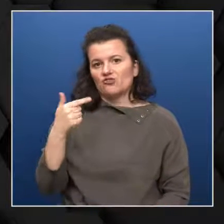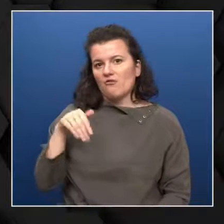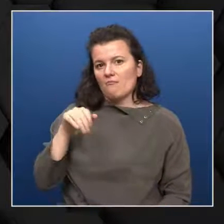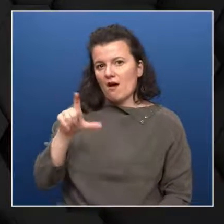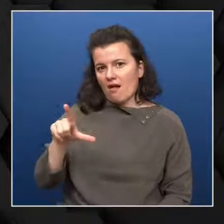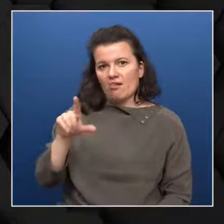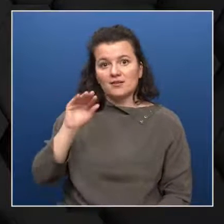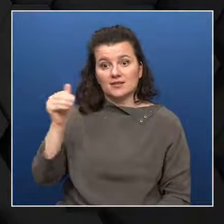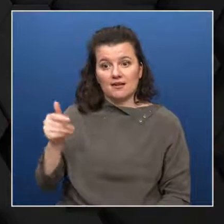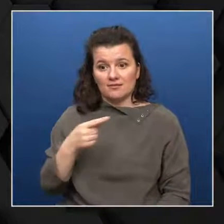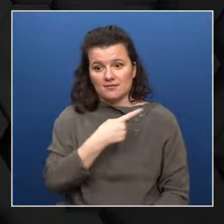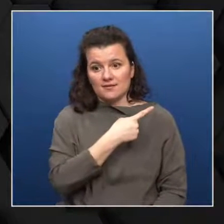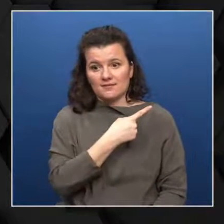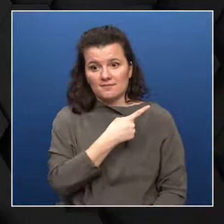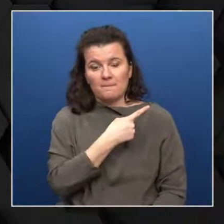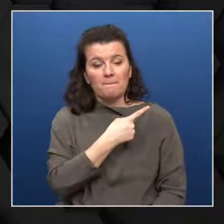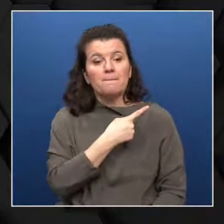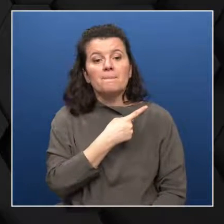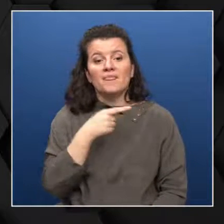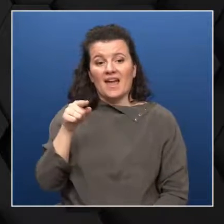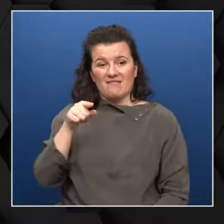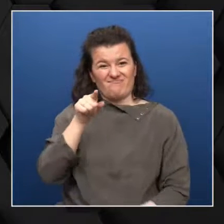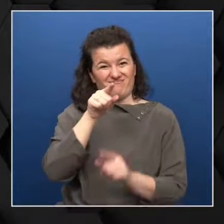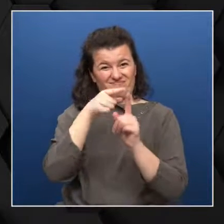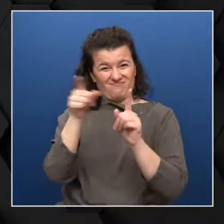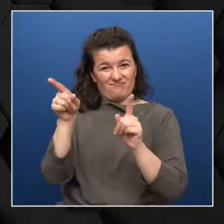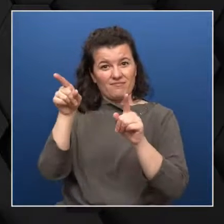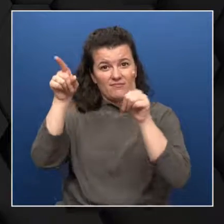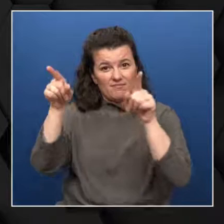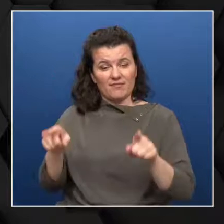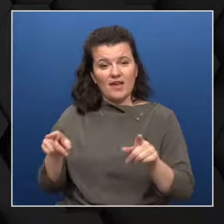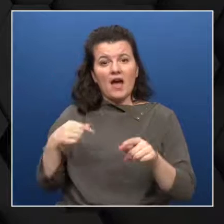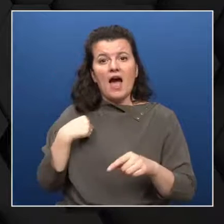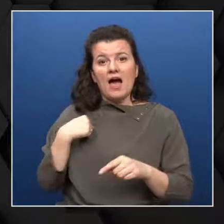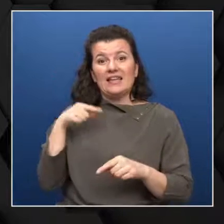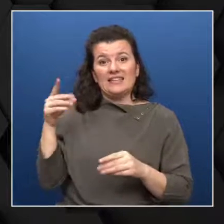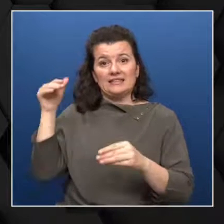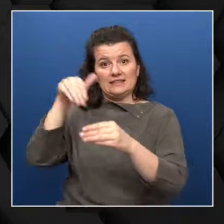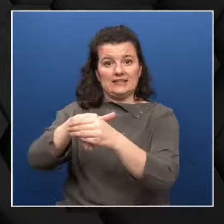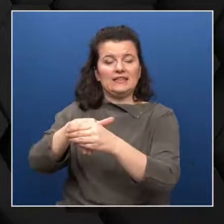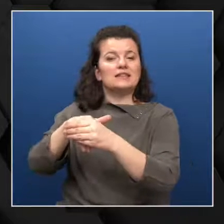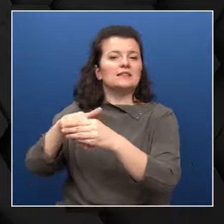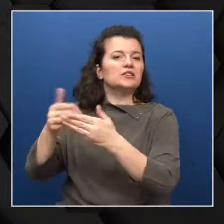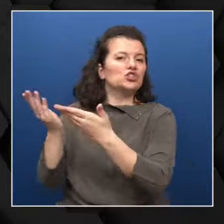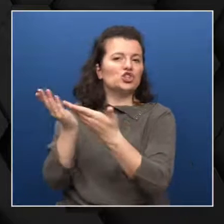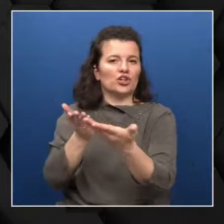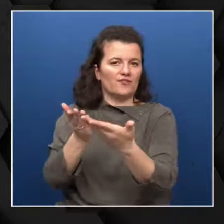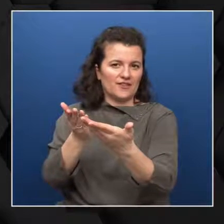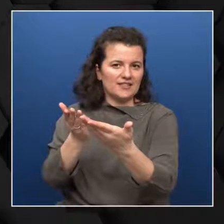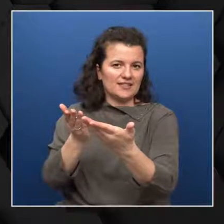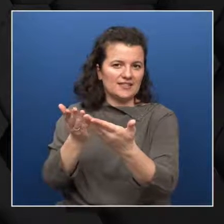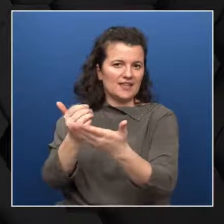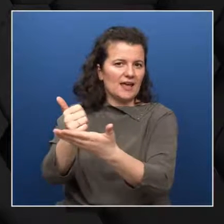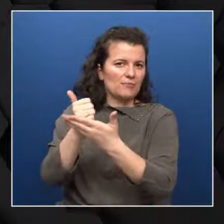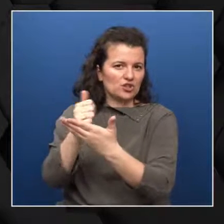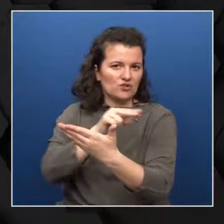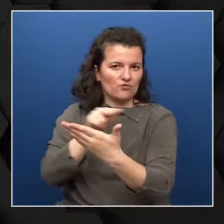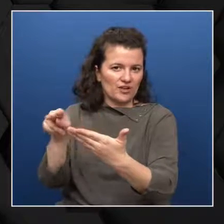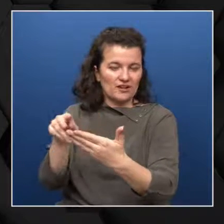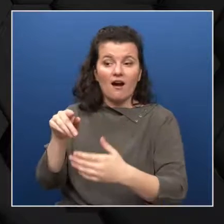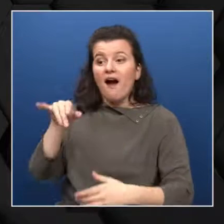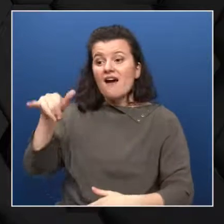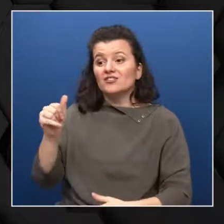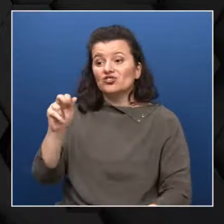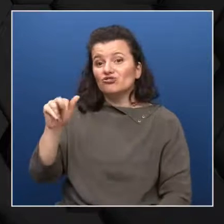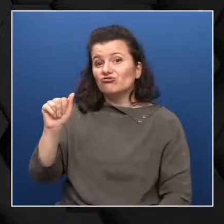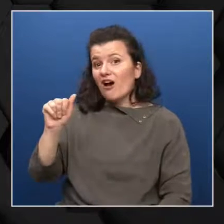coded a little, like what Henk did with the Immersive Reader service here. I've coded a little JavaScript here that will